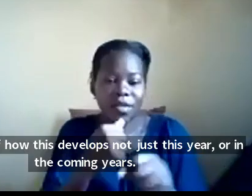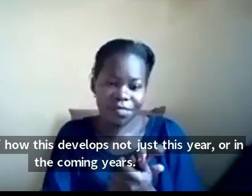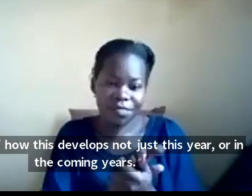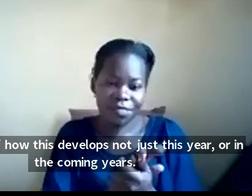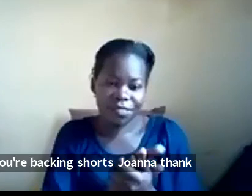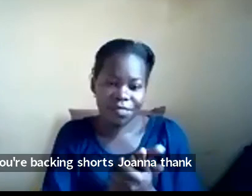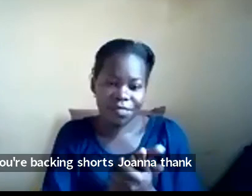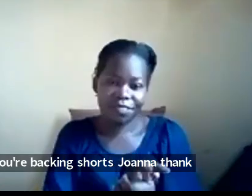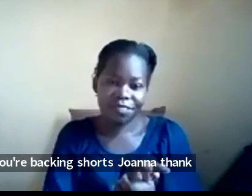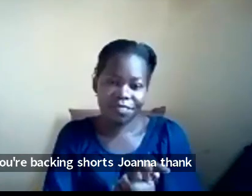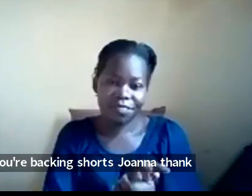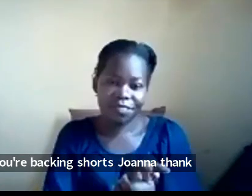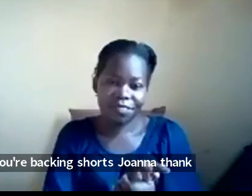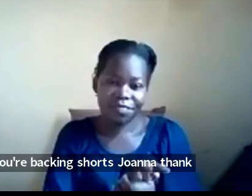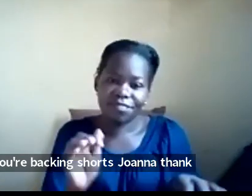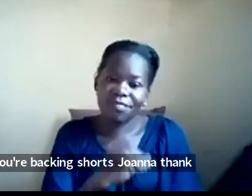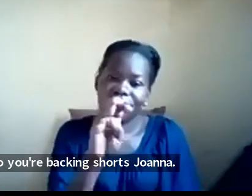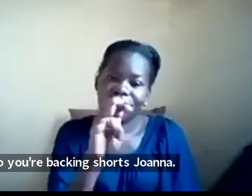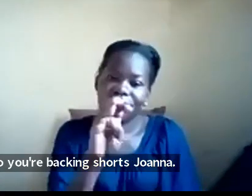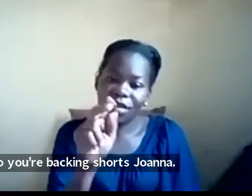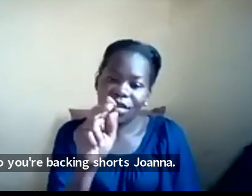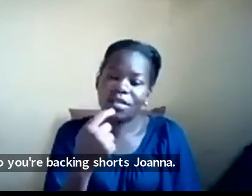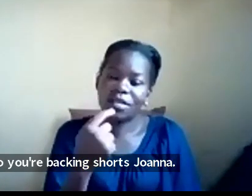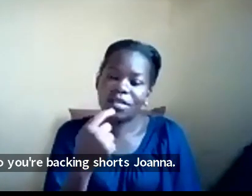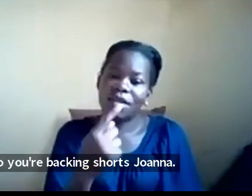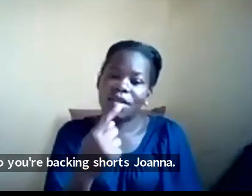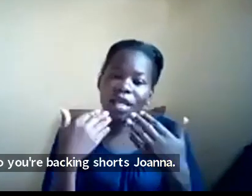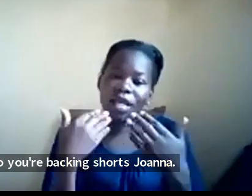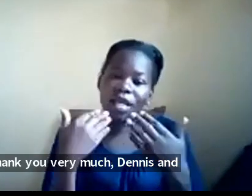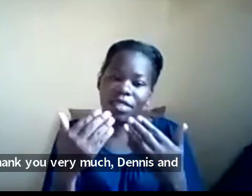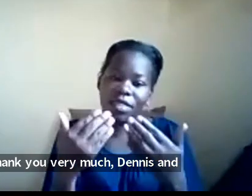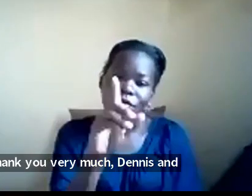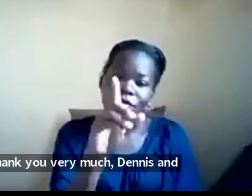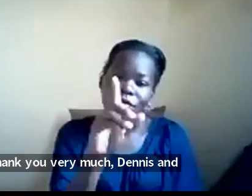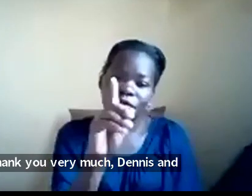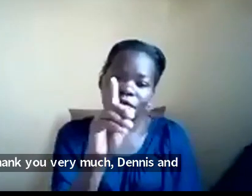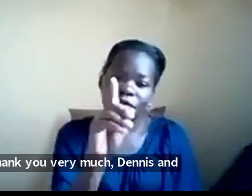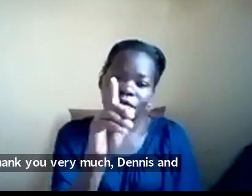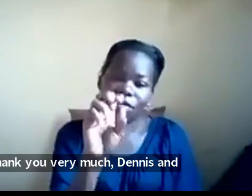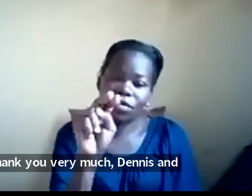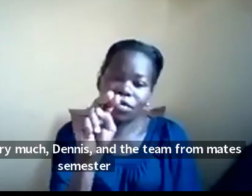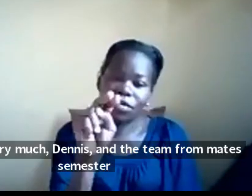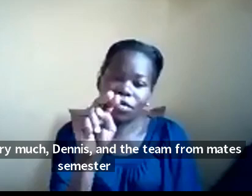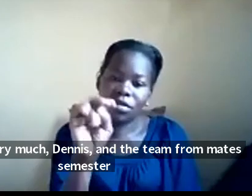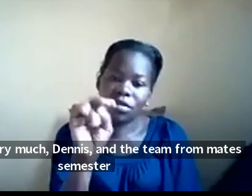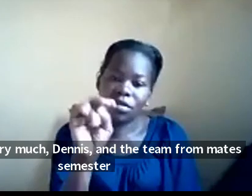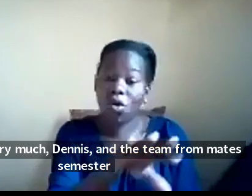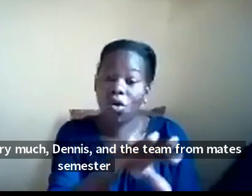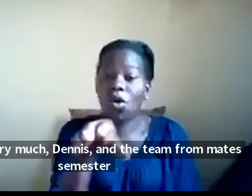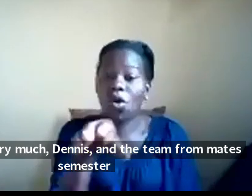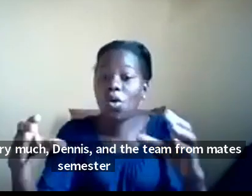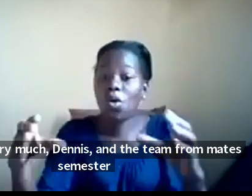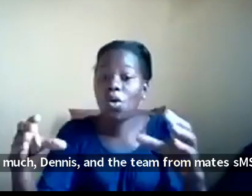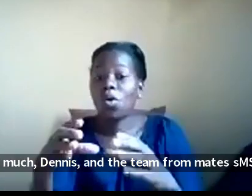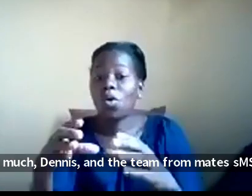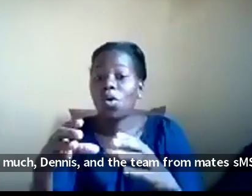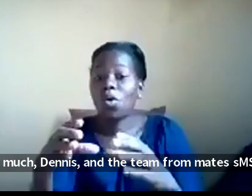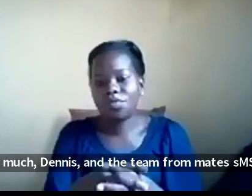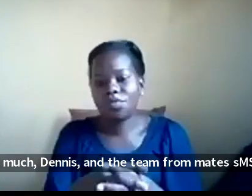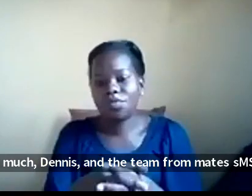Thank you very much, Dennis, and the team from NACE, Celeste Media, Penda Capital, Tessa